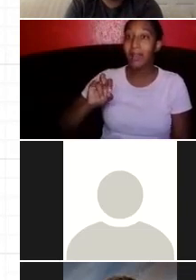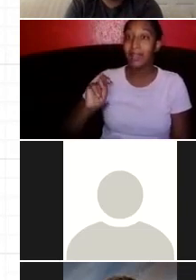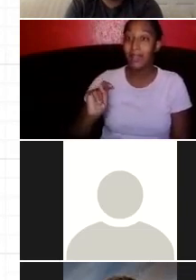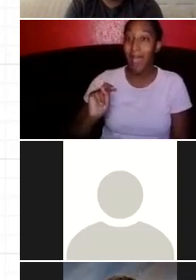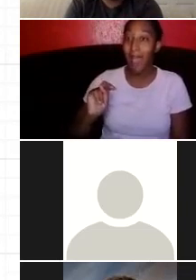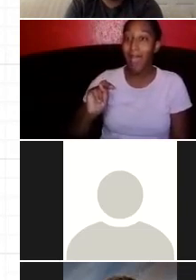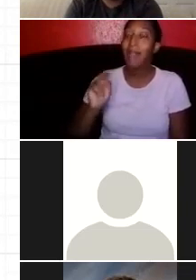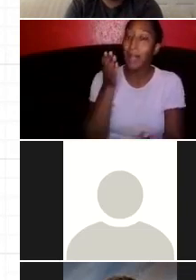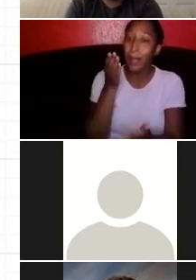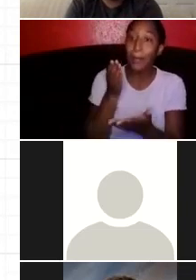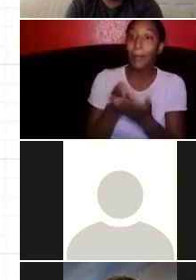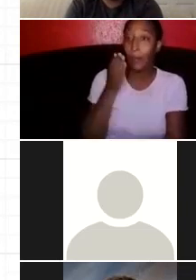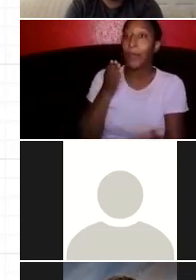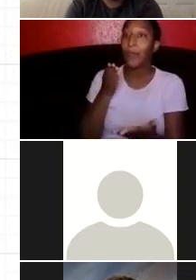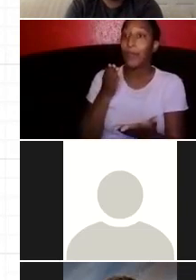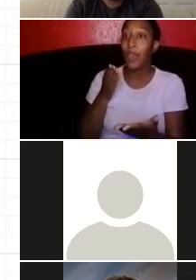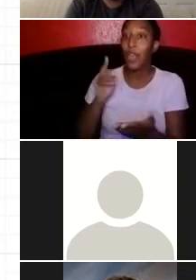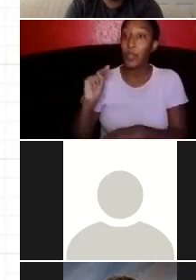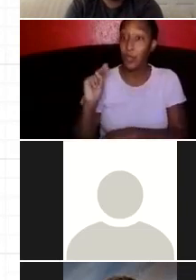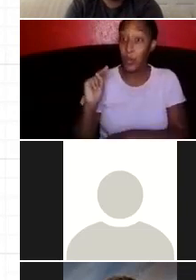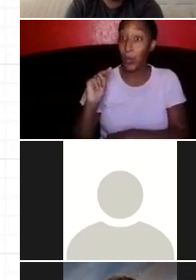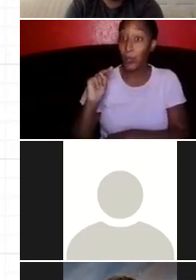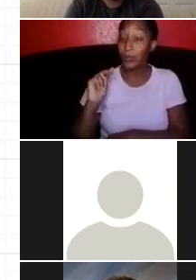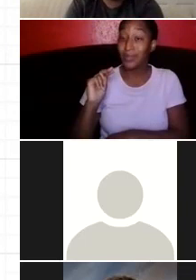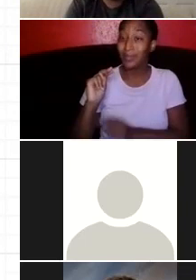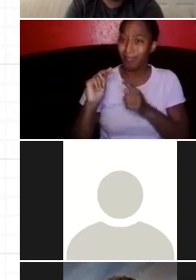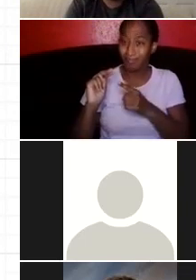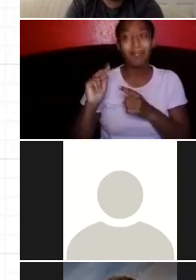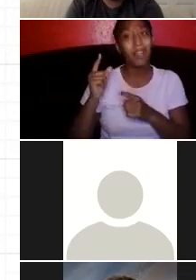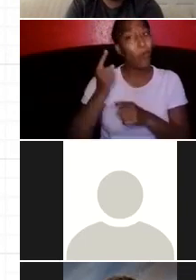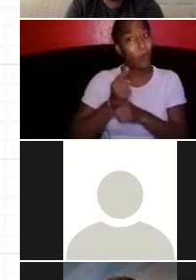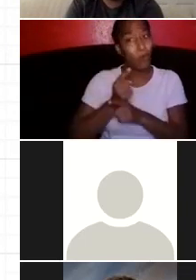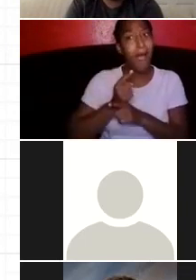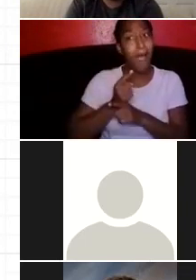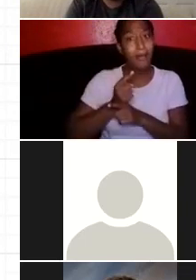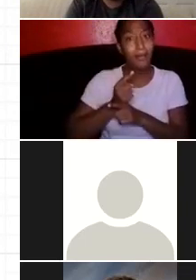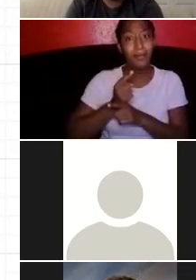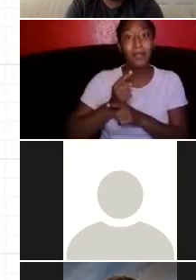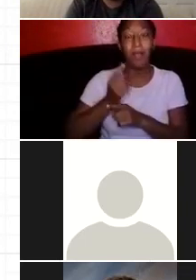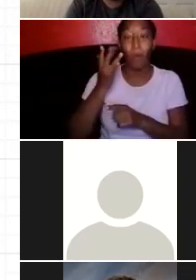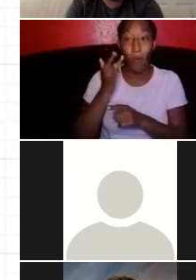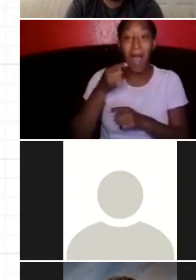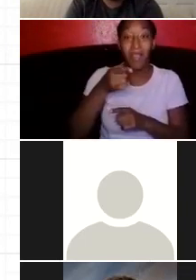path, because this gives us a value that we know very well.